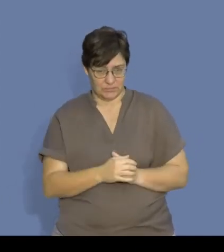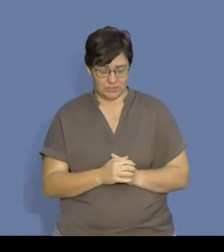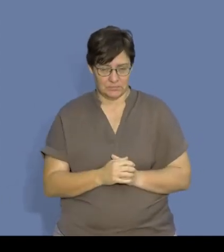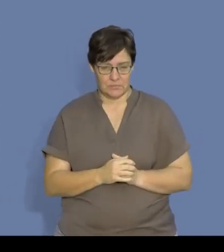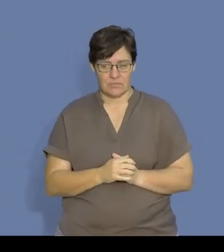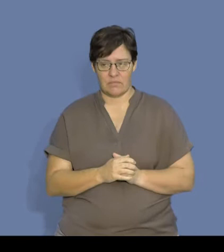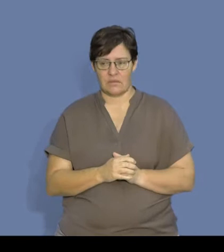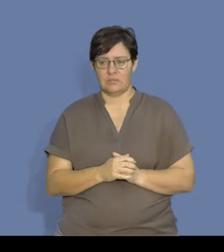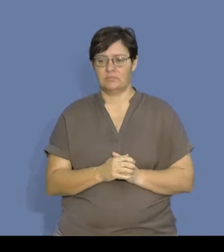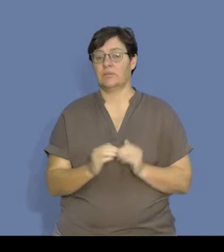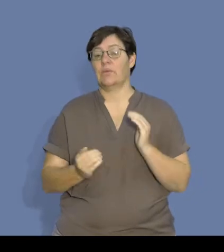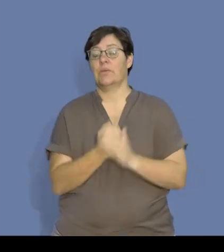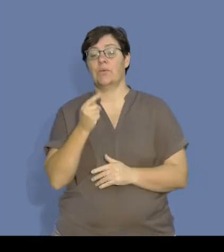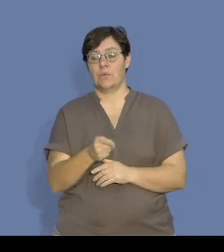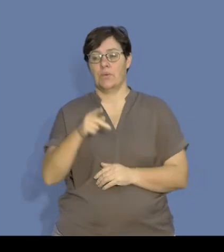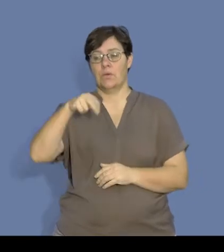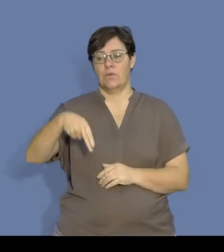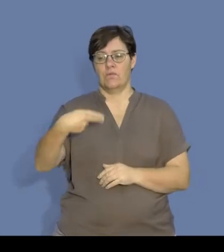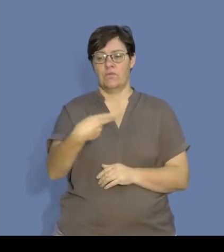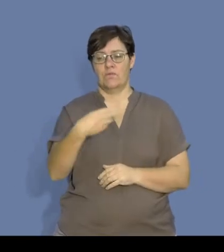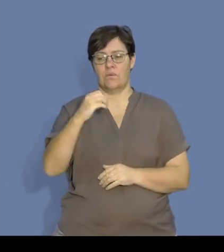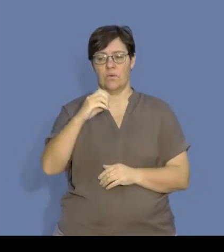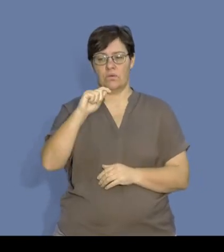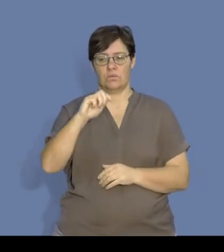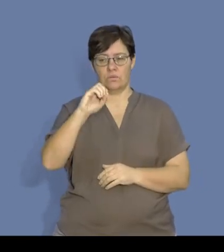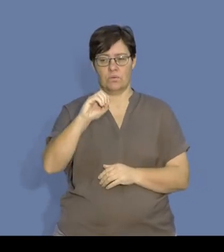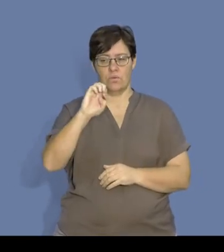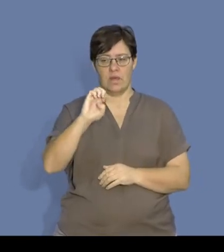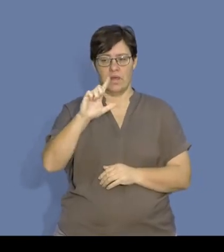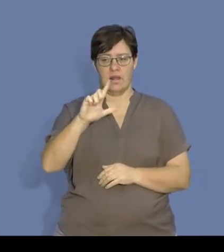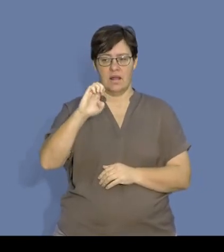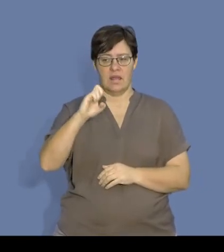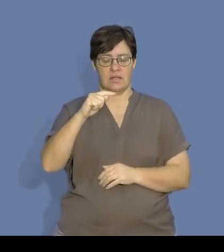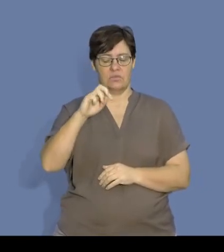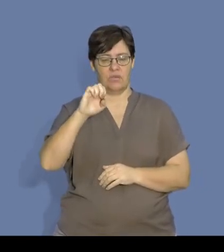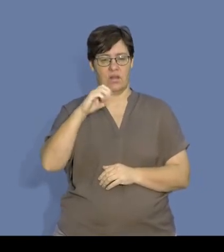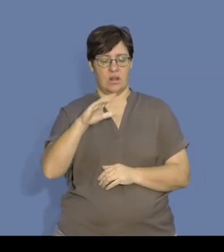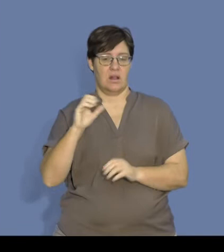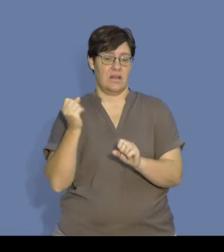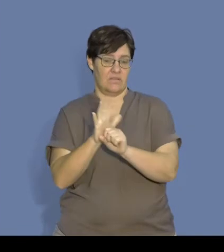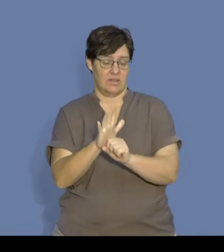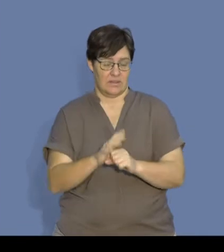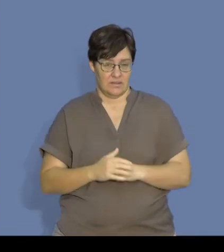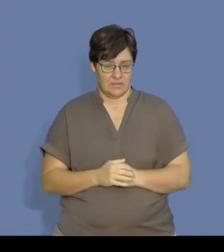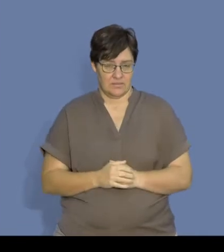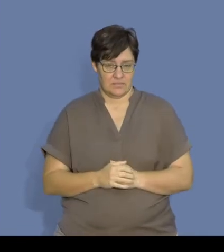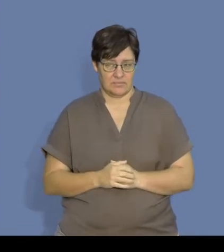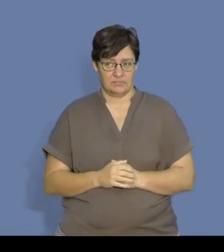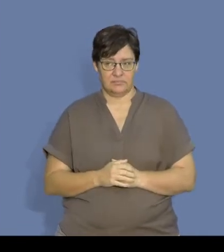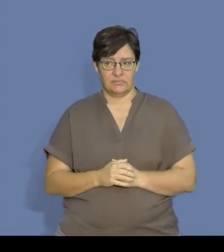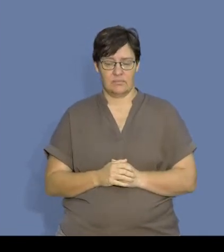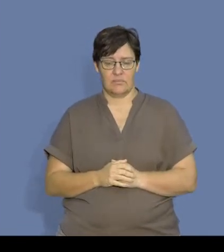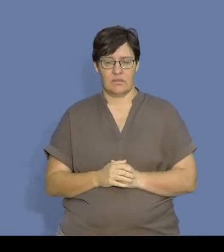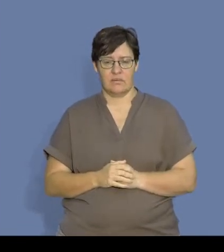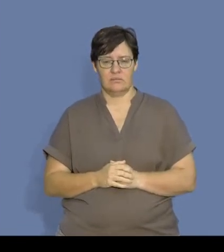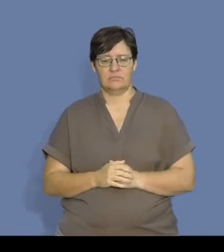stage. And then the new one is photoelectric effect. That is new. So that's what we're going to look at today. So let's